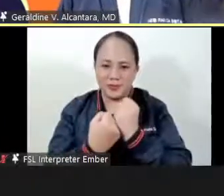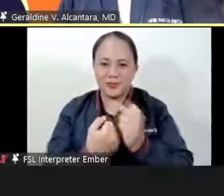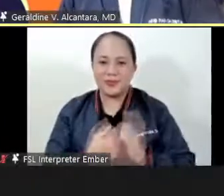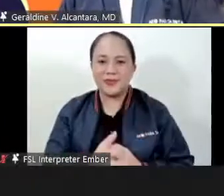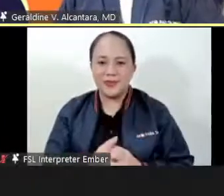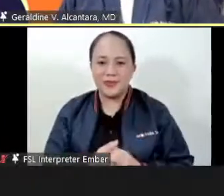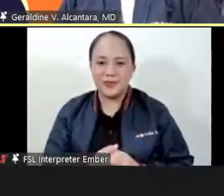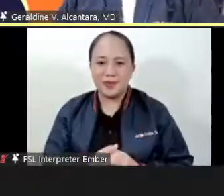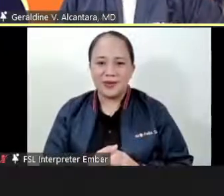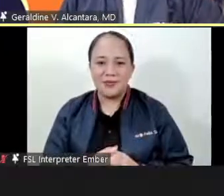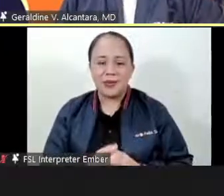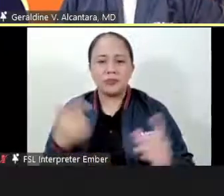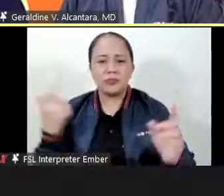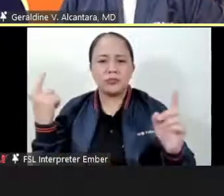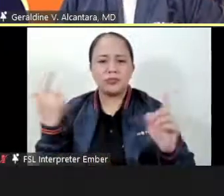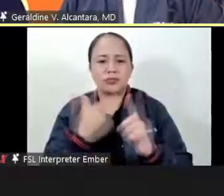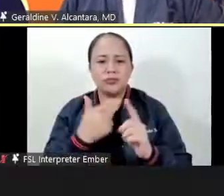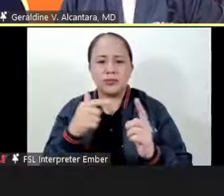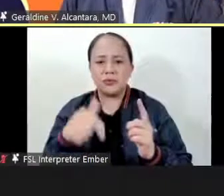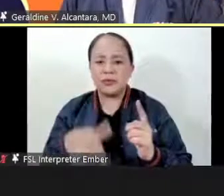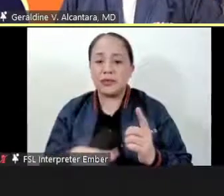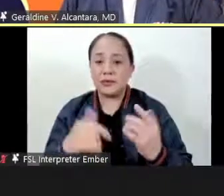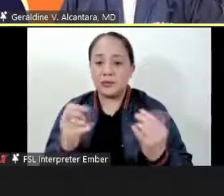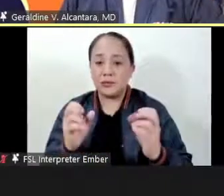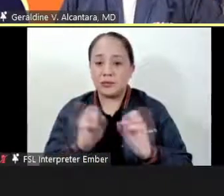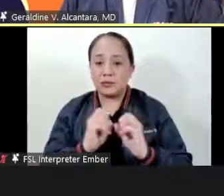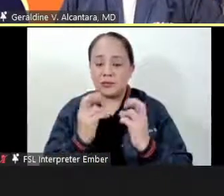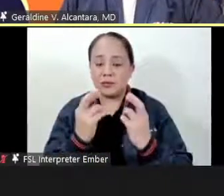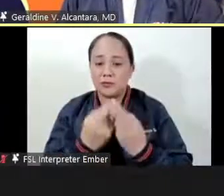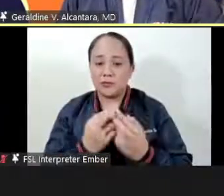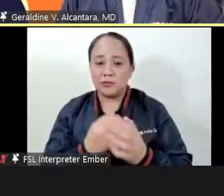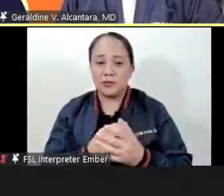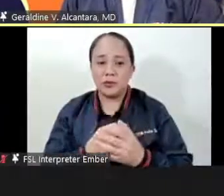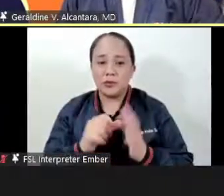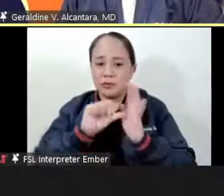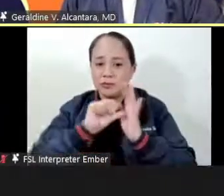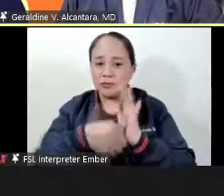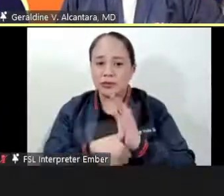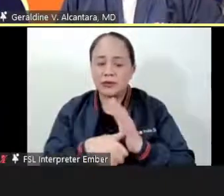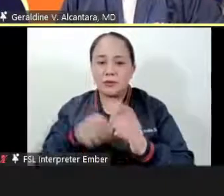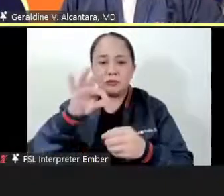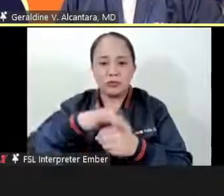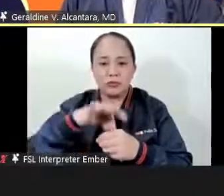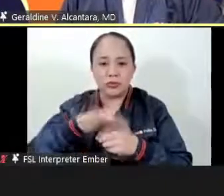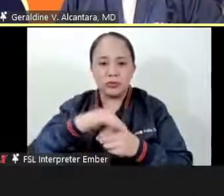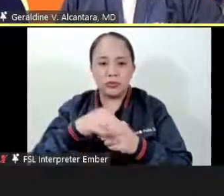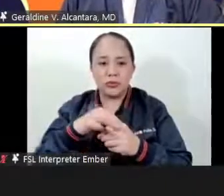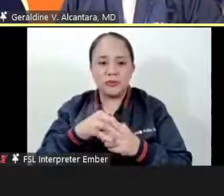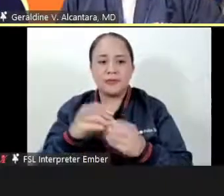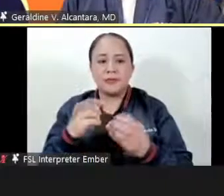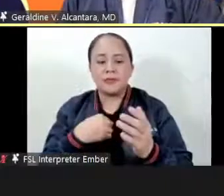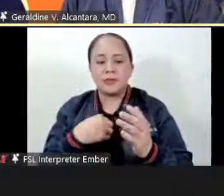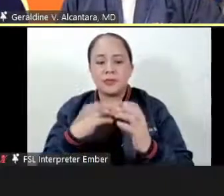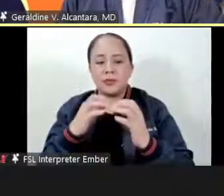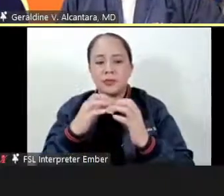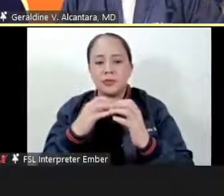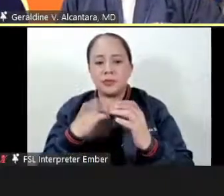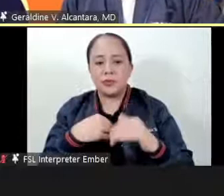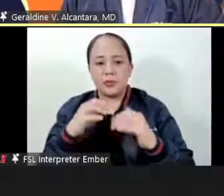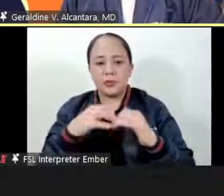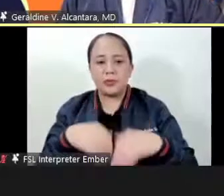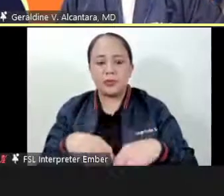The objective of today's webinar is to highlight programs to overcome the disruption caused